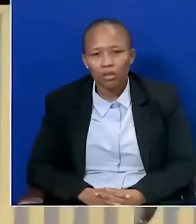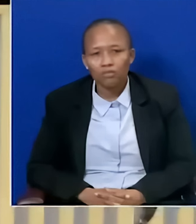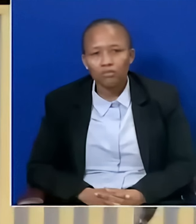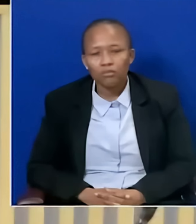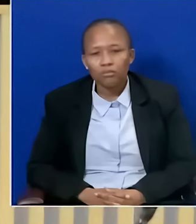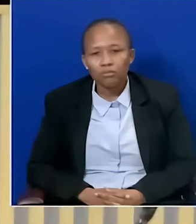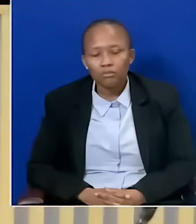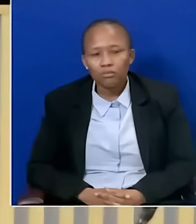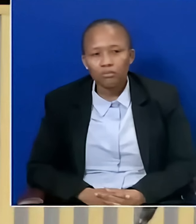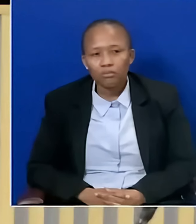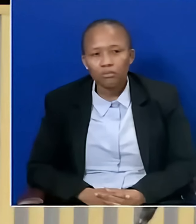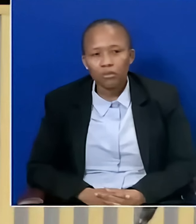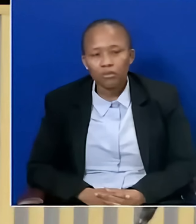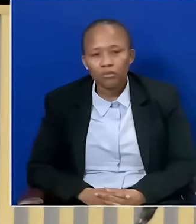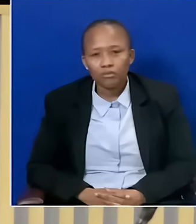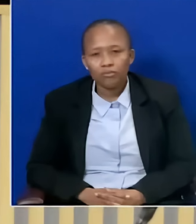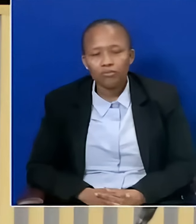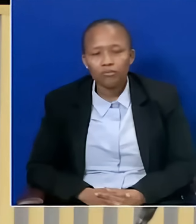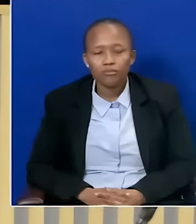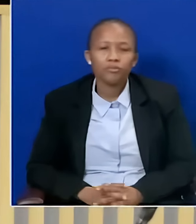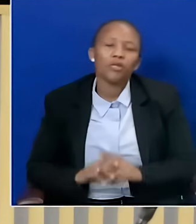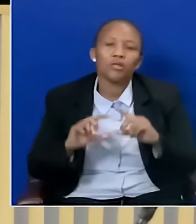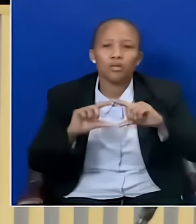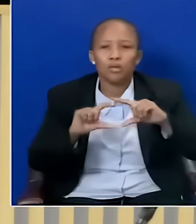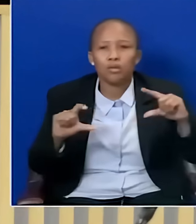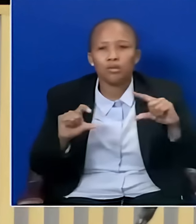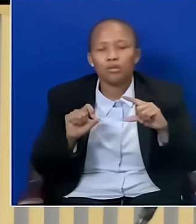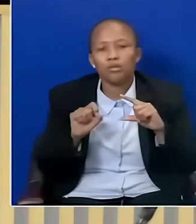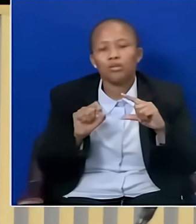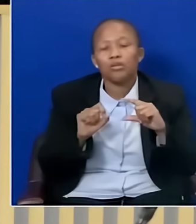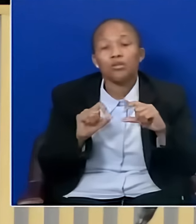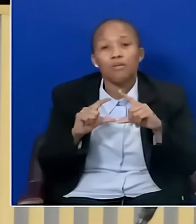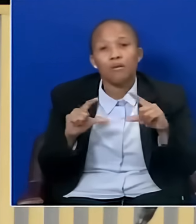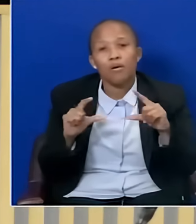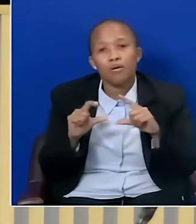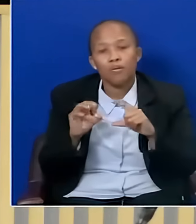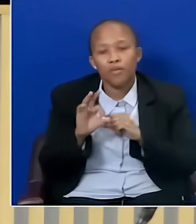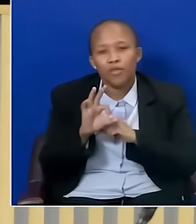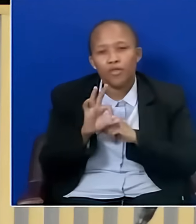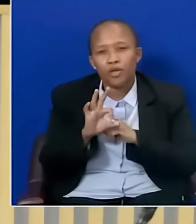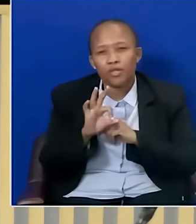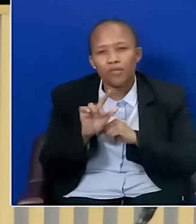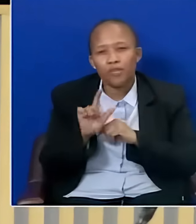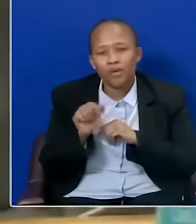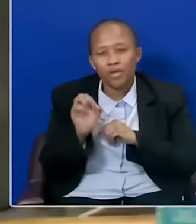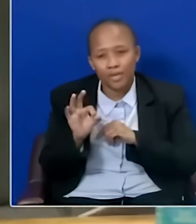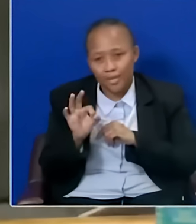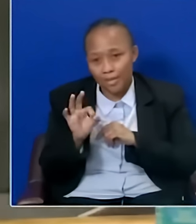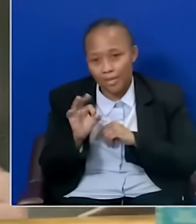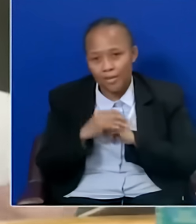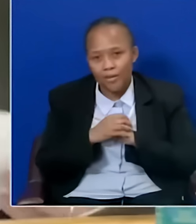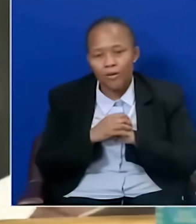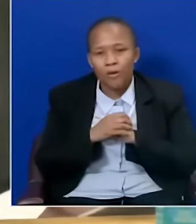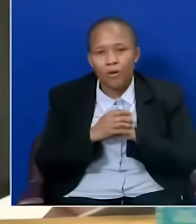paragraph 37.3 on page 17? The third entry, indeed. The entry only gets assigned to him on 11th